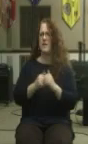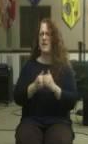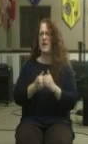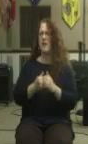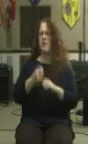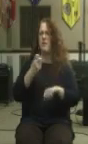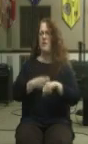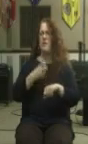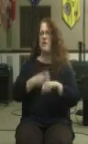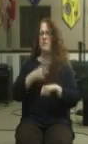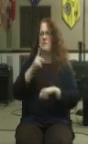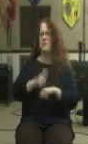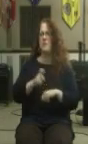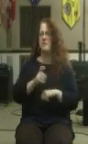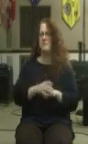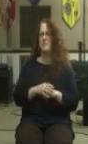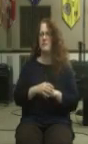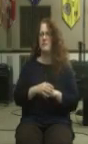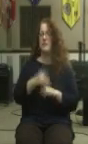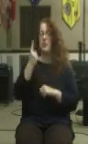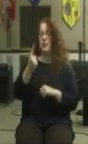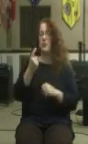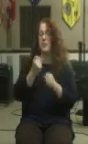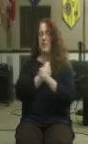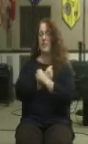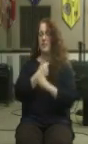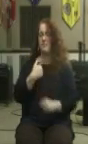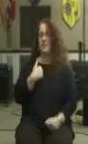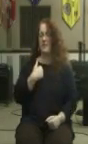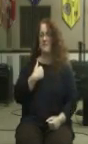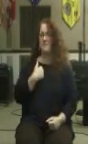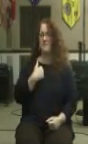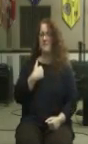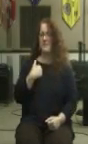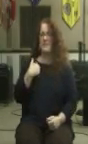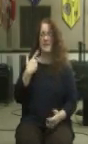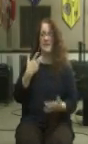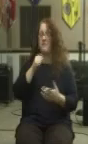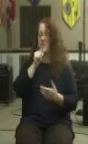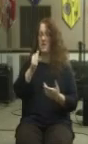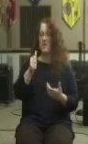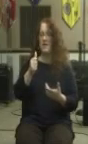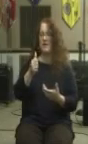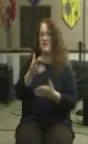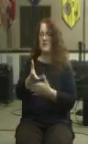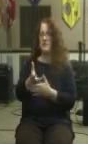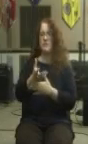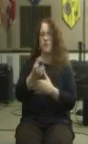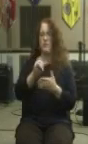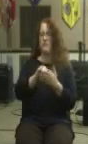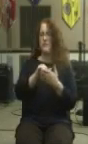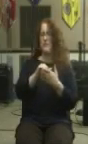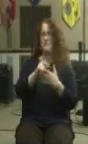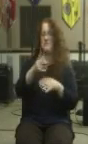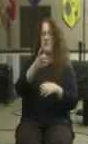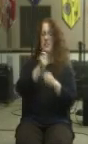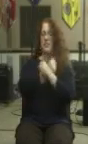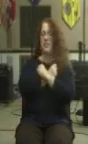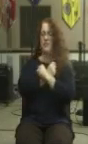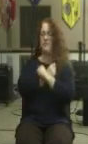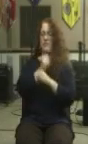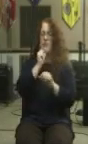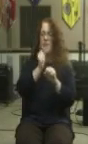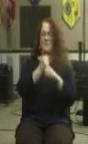What a tragedy that would be. That the one that loved me, even though I didn't deserve her